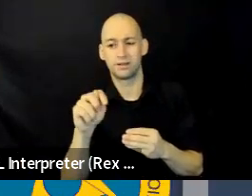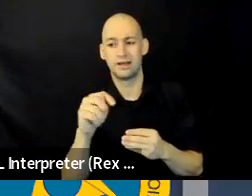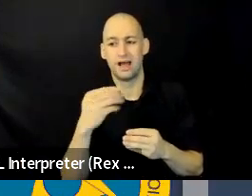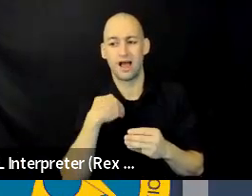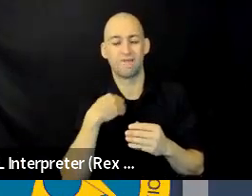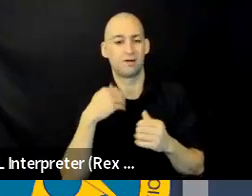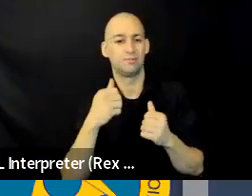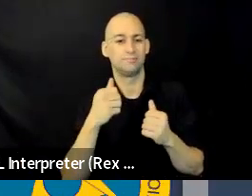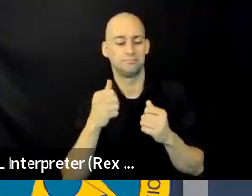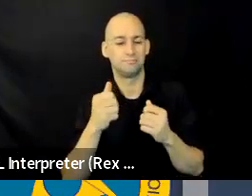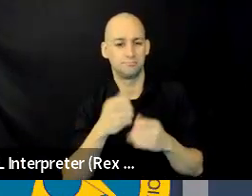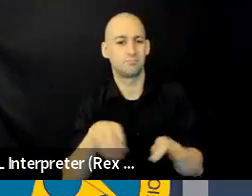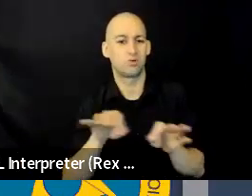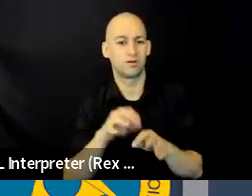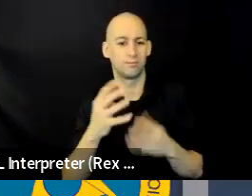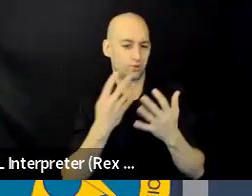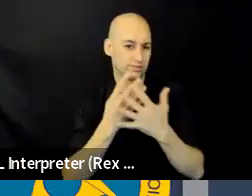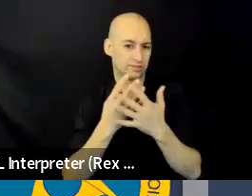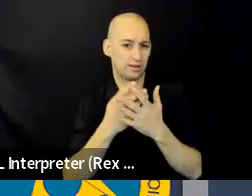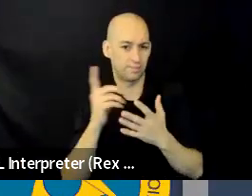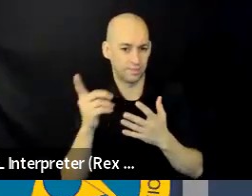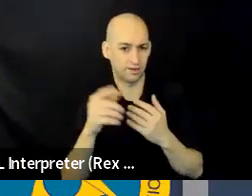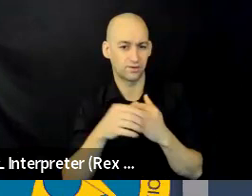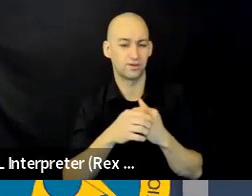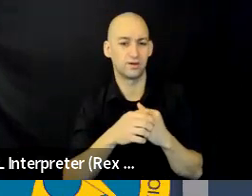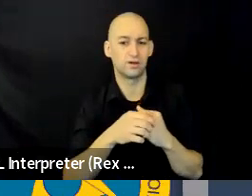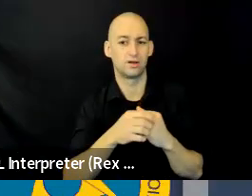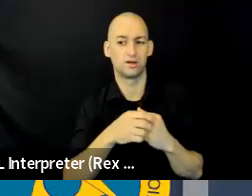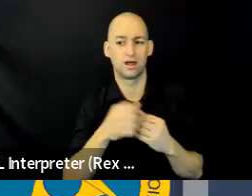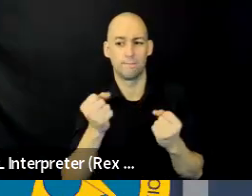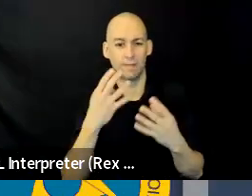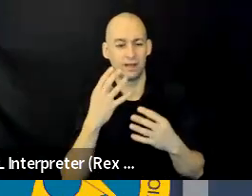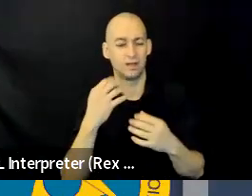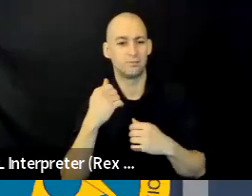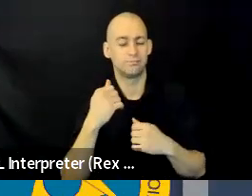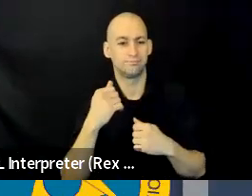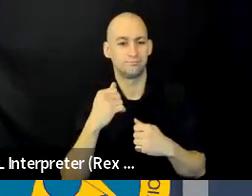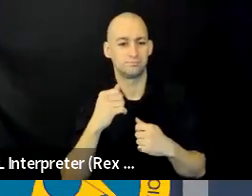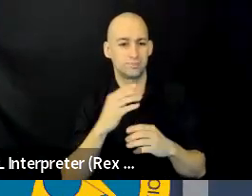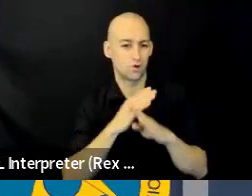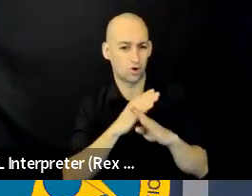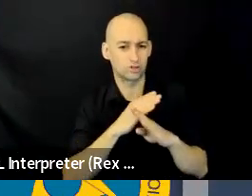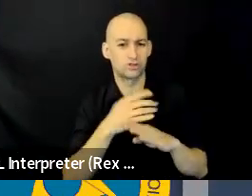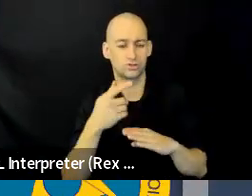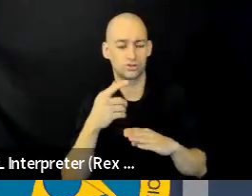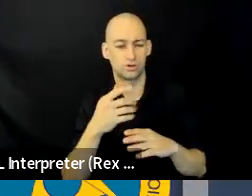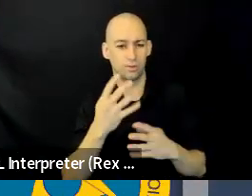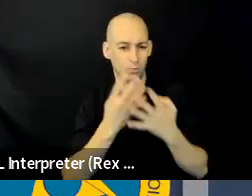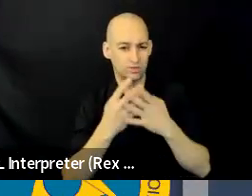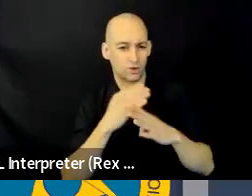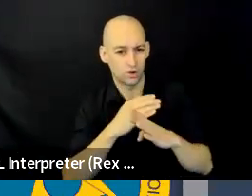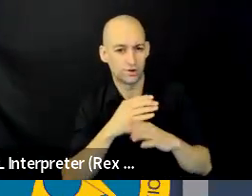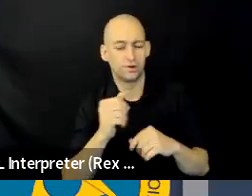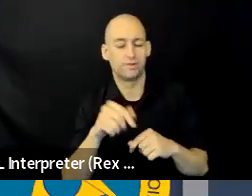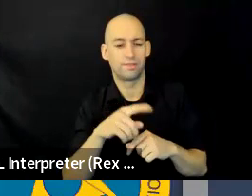there that is a lot of the guards live in Humboldt County or down